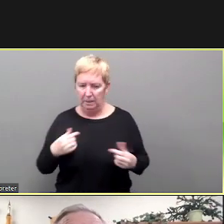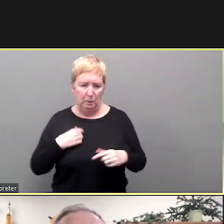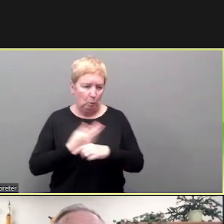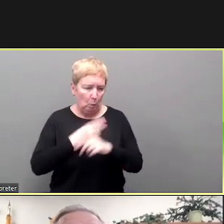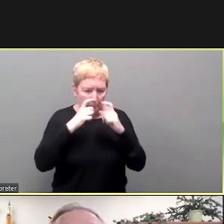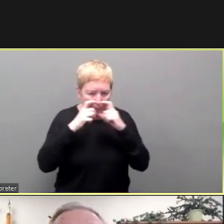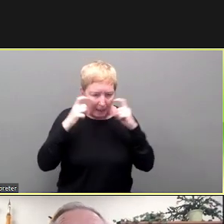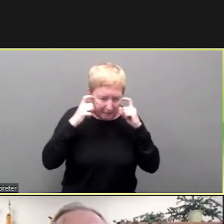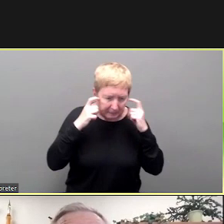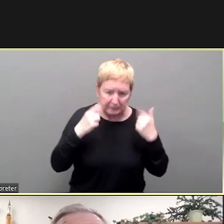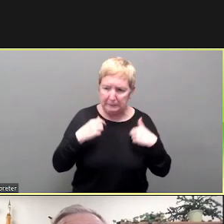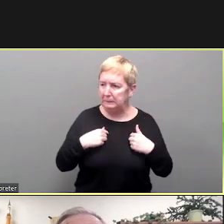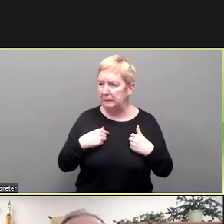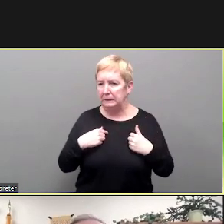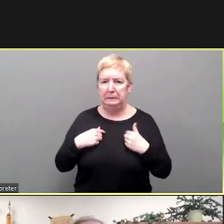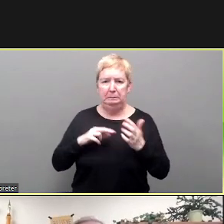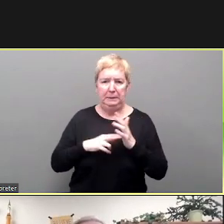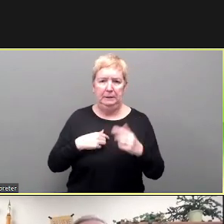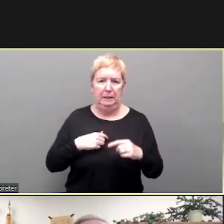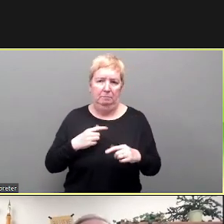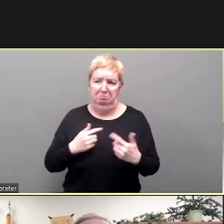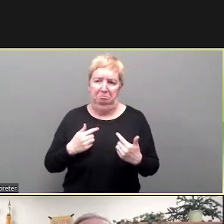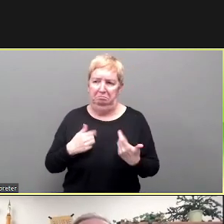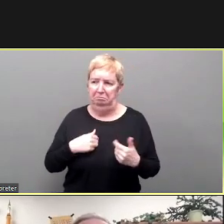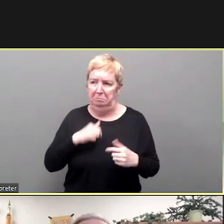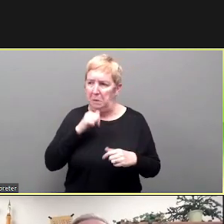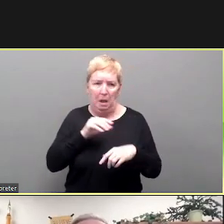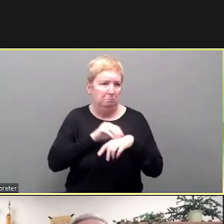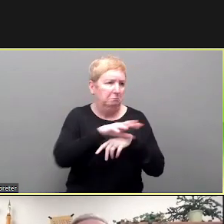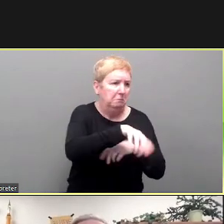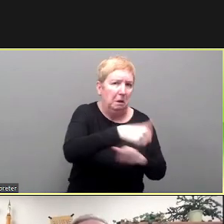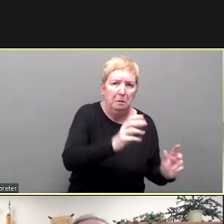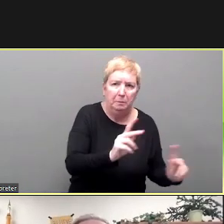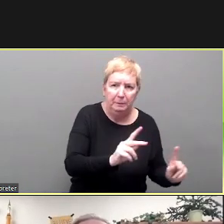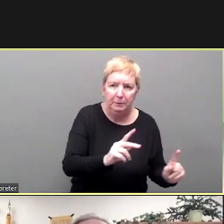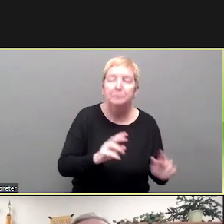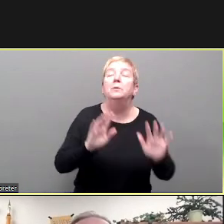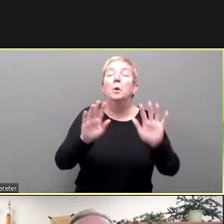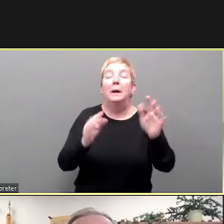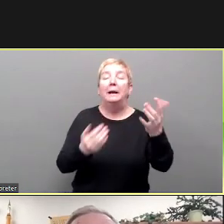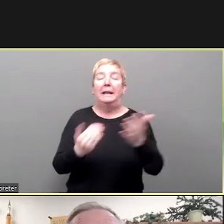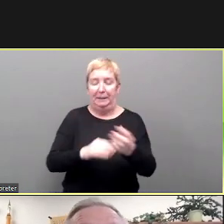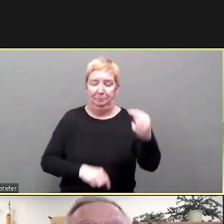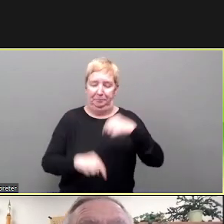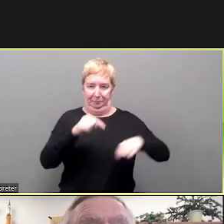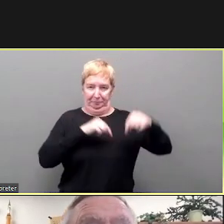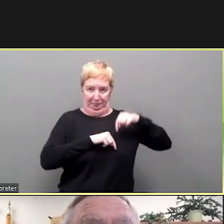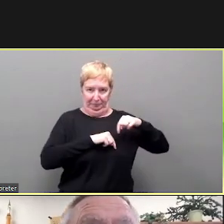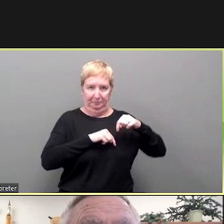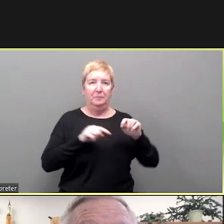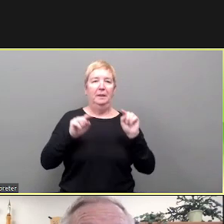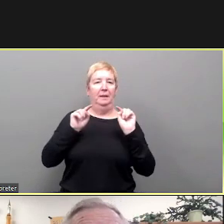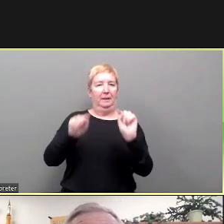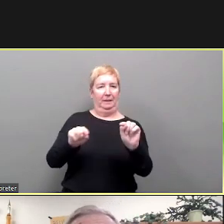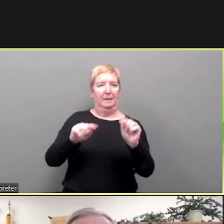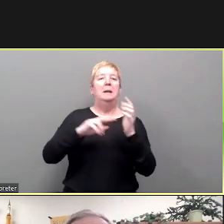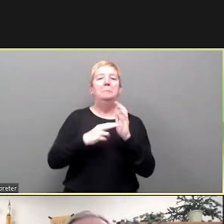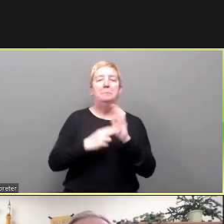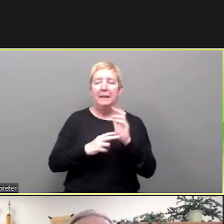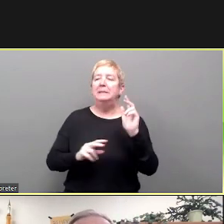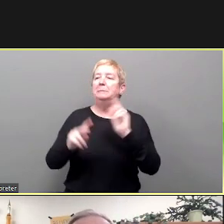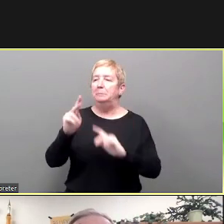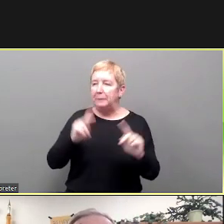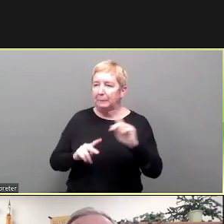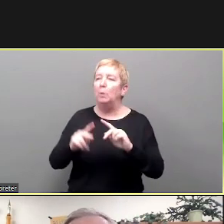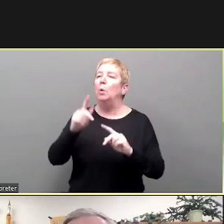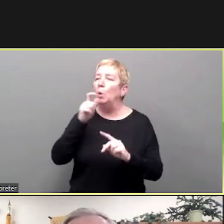you're not going to infect someone else. And so again, let me just one more time. This is about people who come in contact